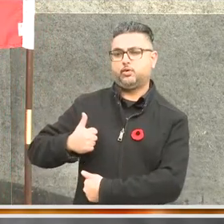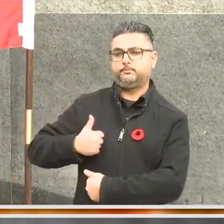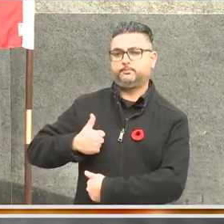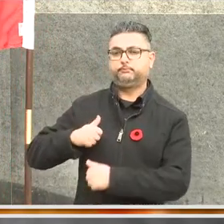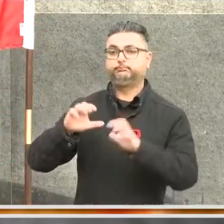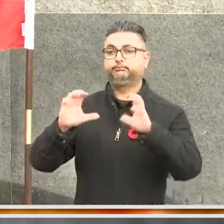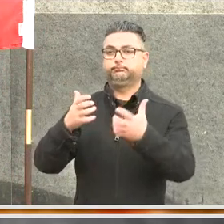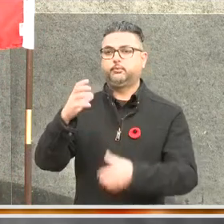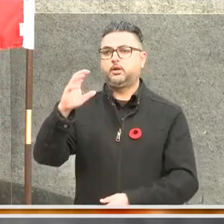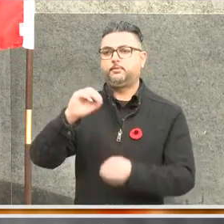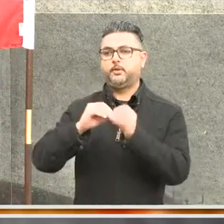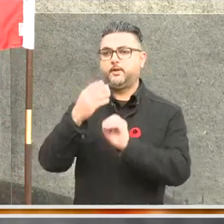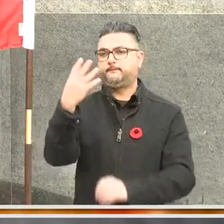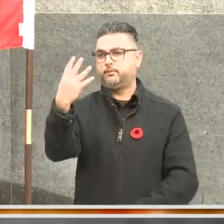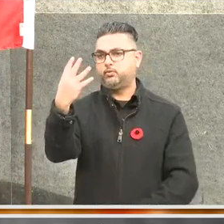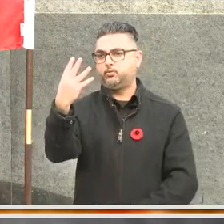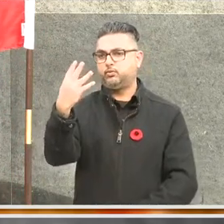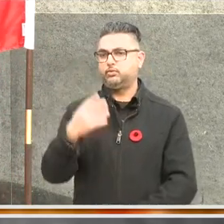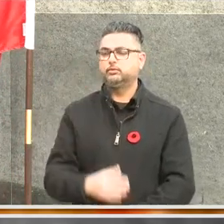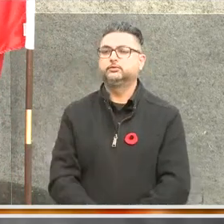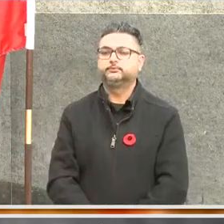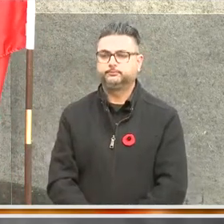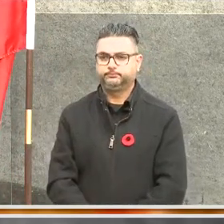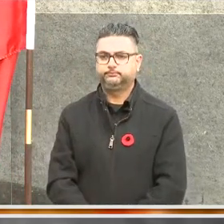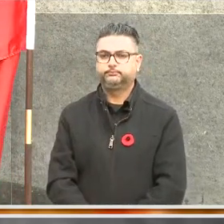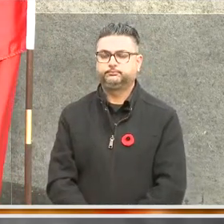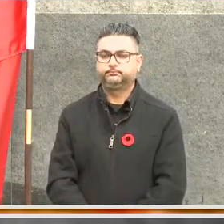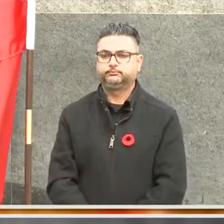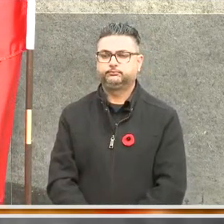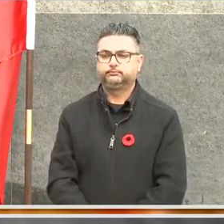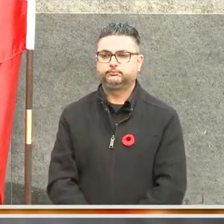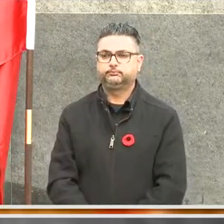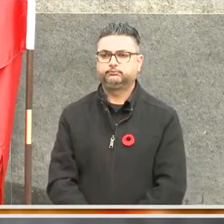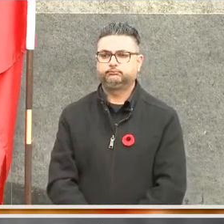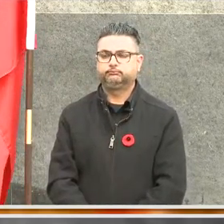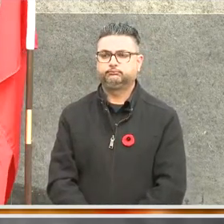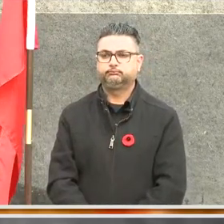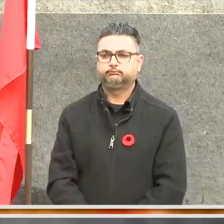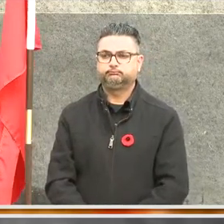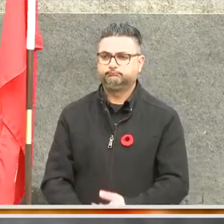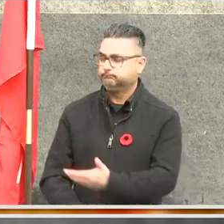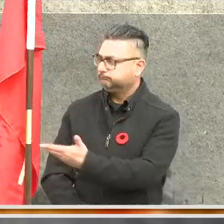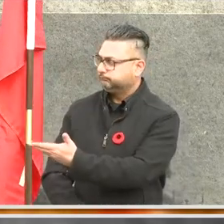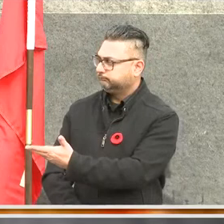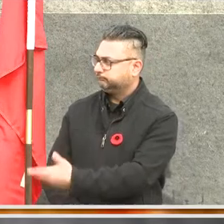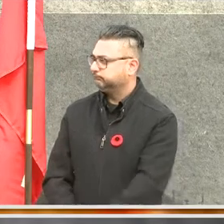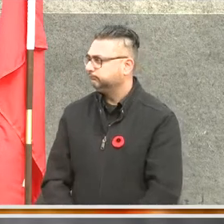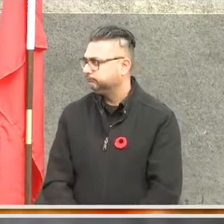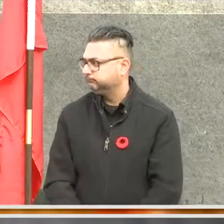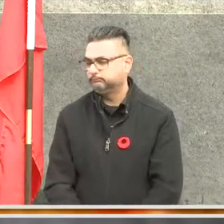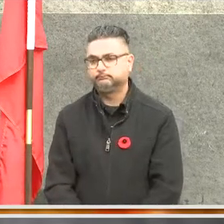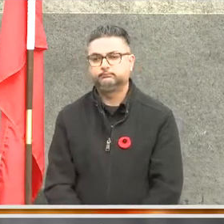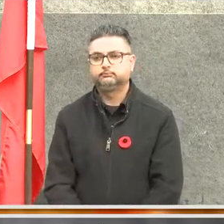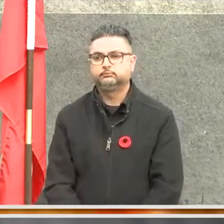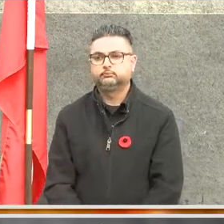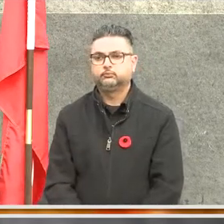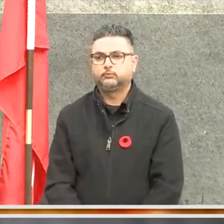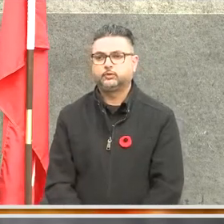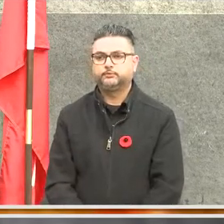Brigadier General Peter Scott, Commandant de la 4th Division du Canada, à venir prononcer son allocution.